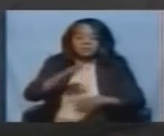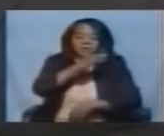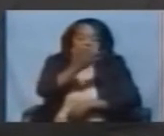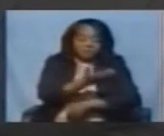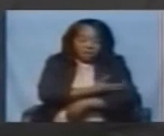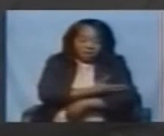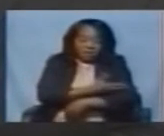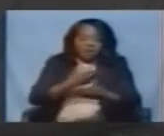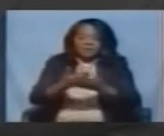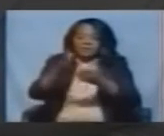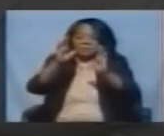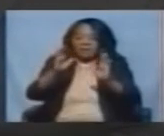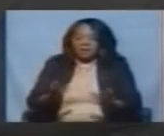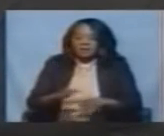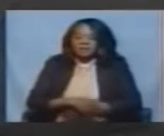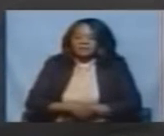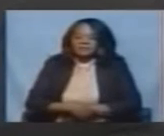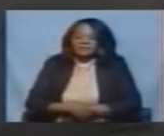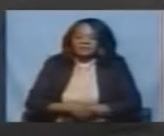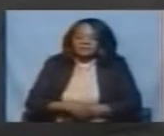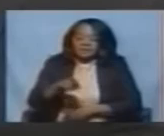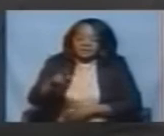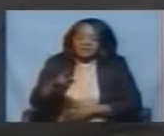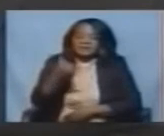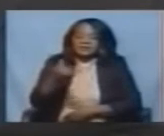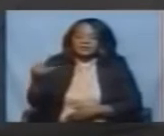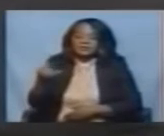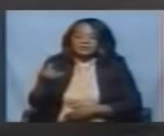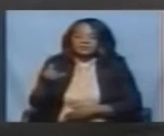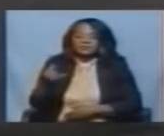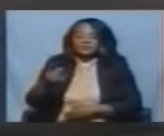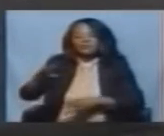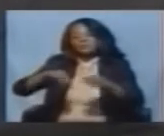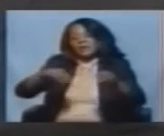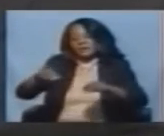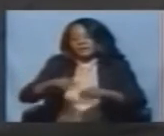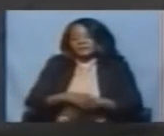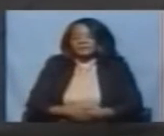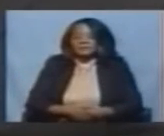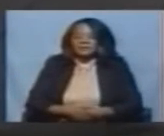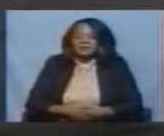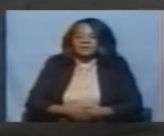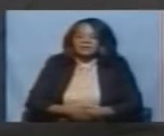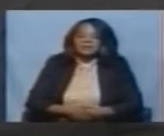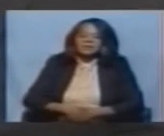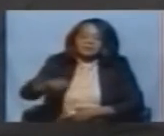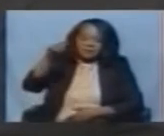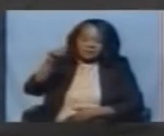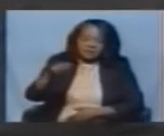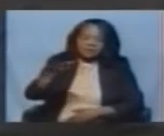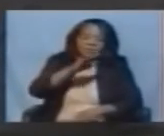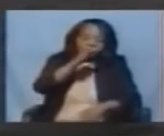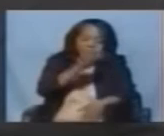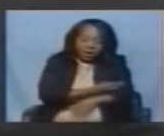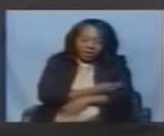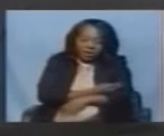buyer, you deal with most of these issues. That's why I was saying that we need to have legitimate power by the person who is managing